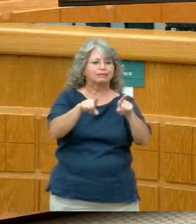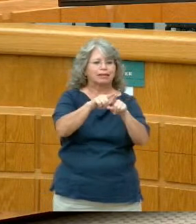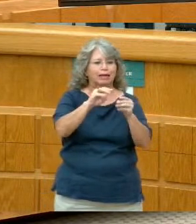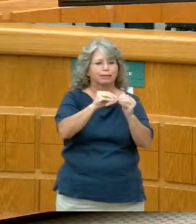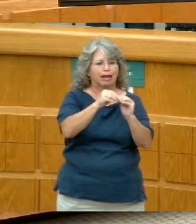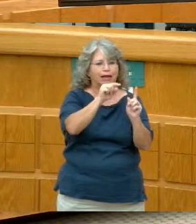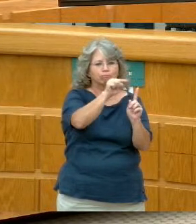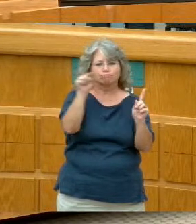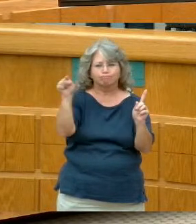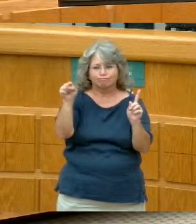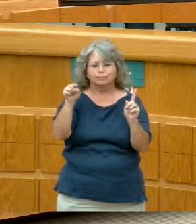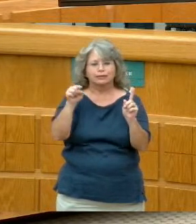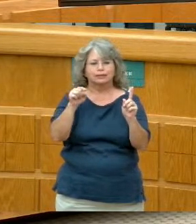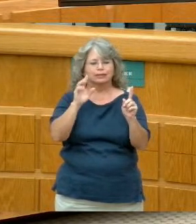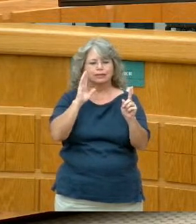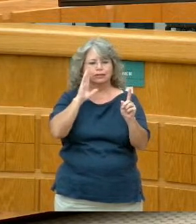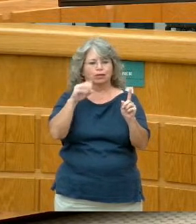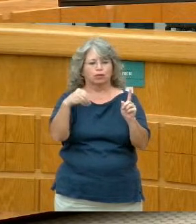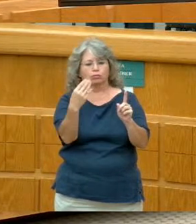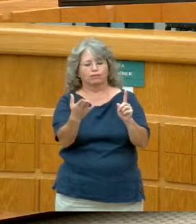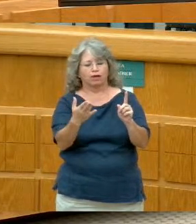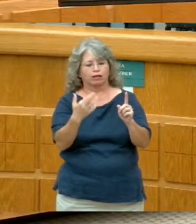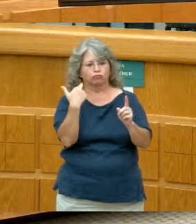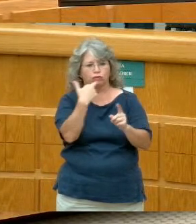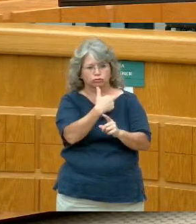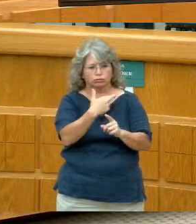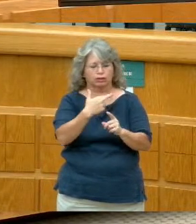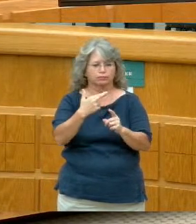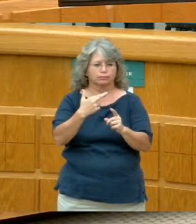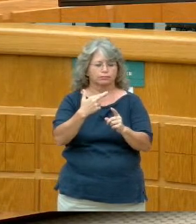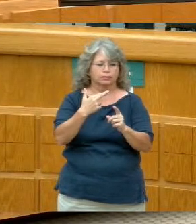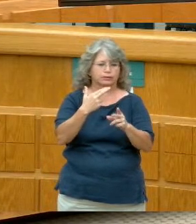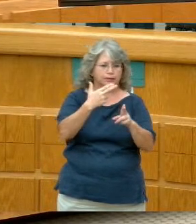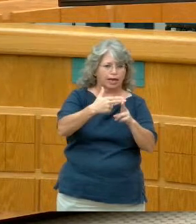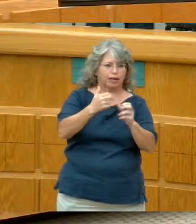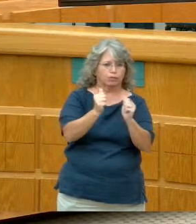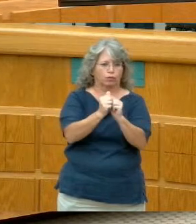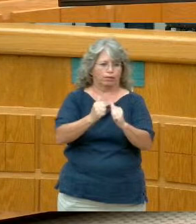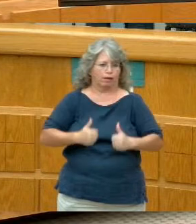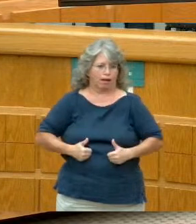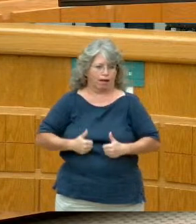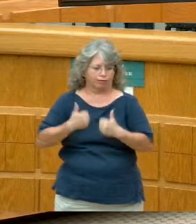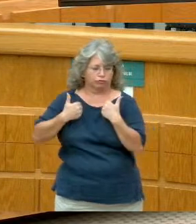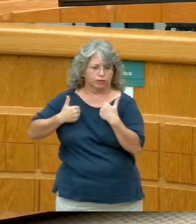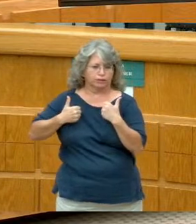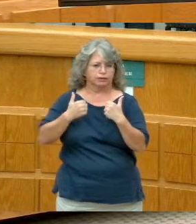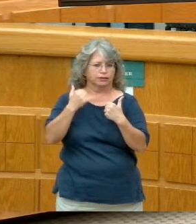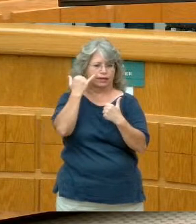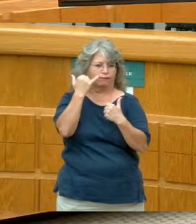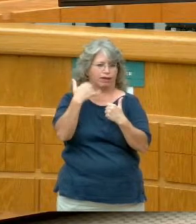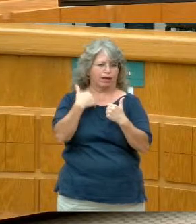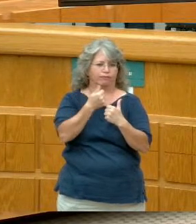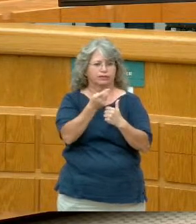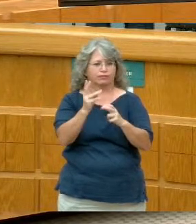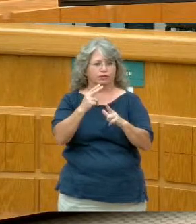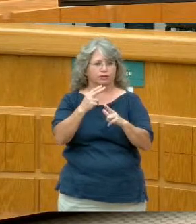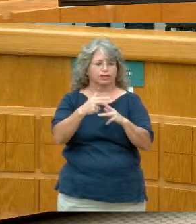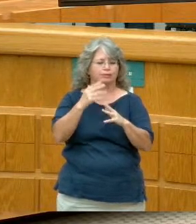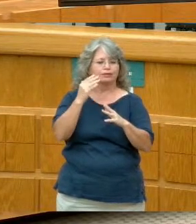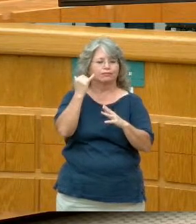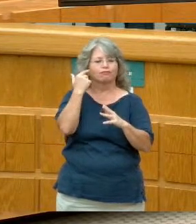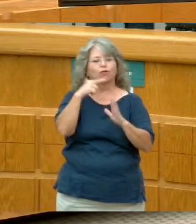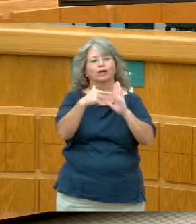the town. So if I start giving out addresses, then the restaurant name probably you know on its own, but on several there may